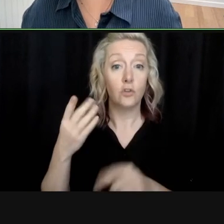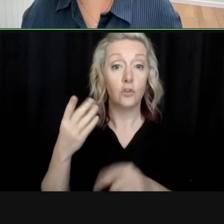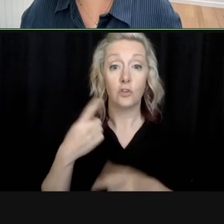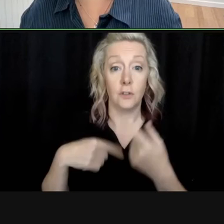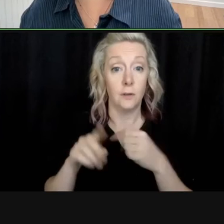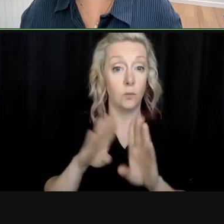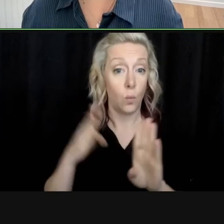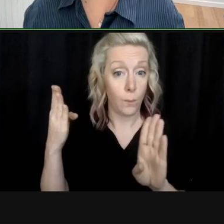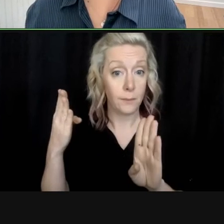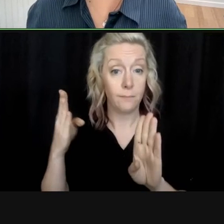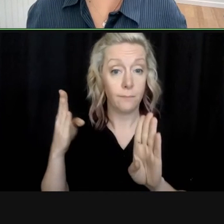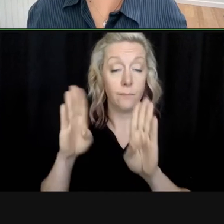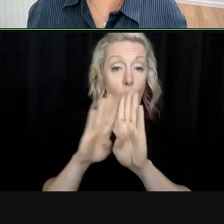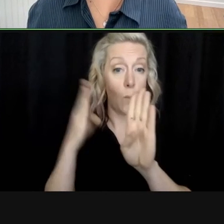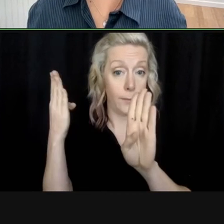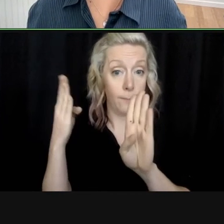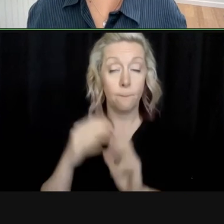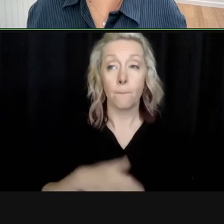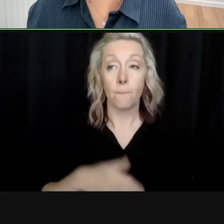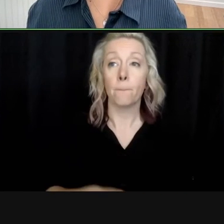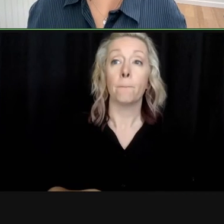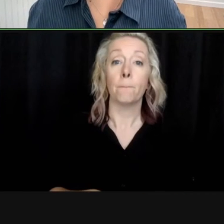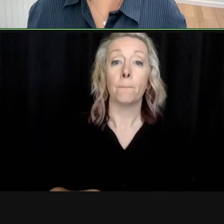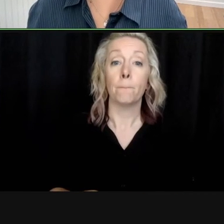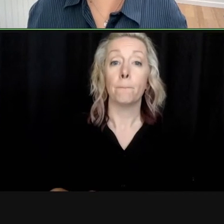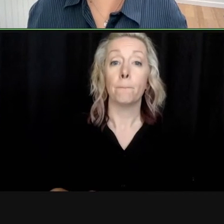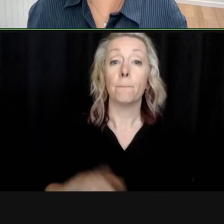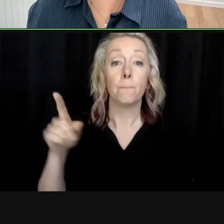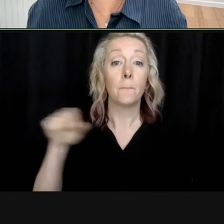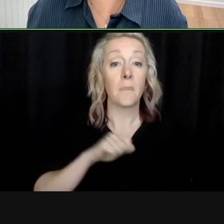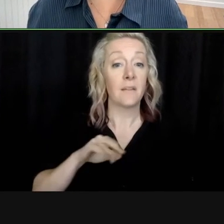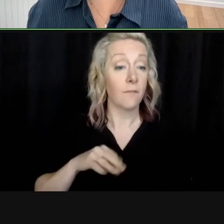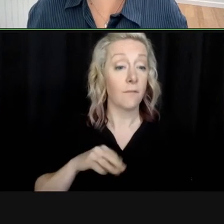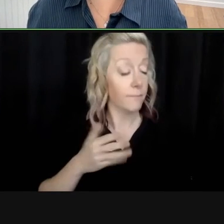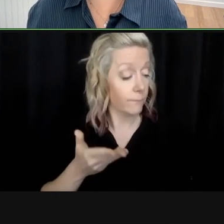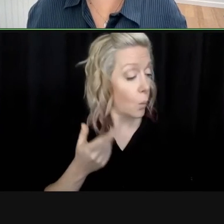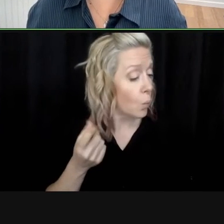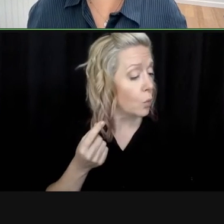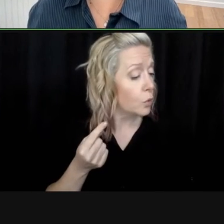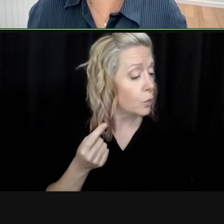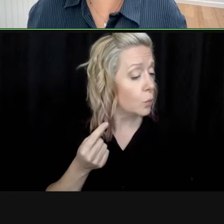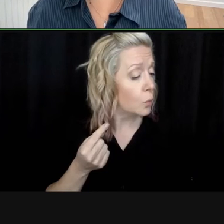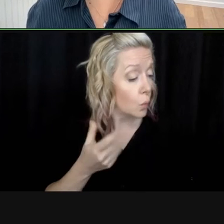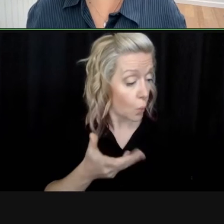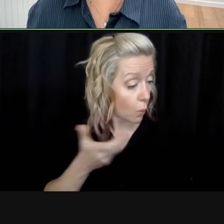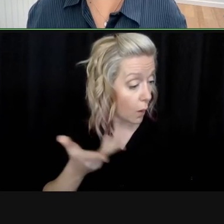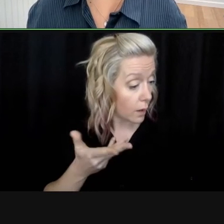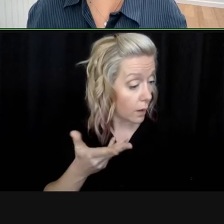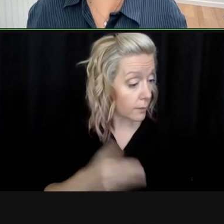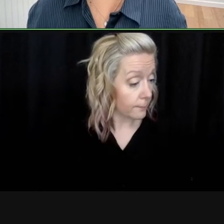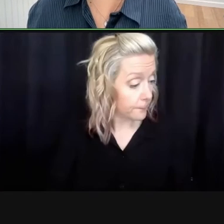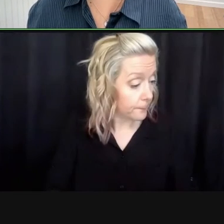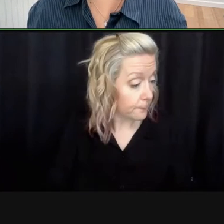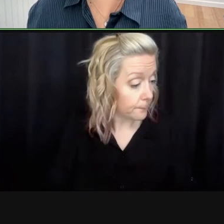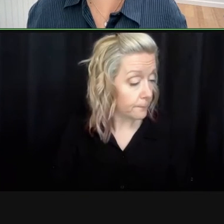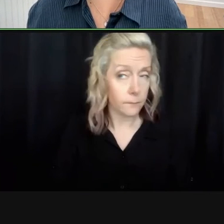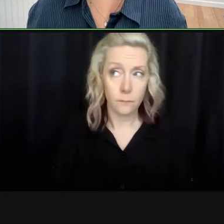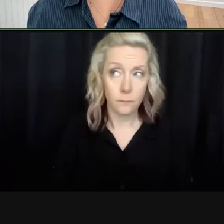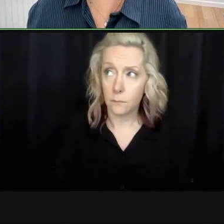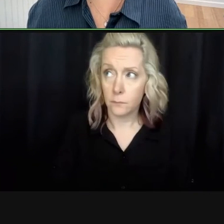open. And they said, what, Jet, what do we need to do? What do you want?